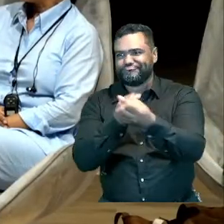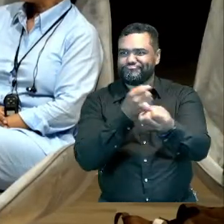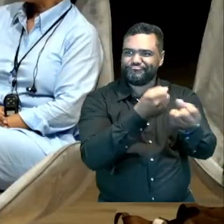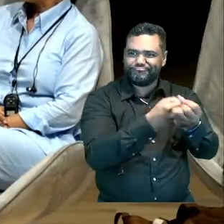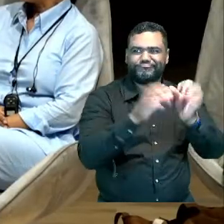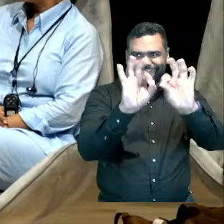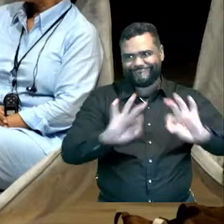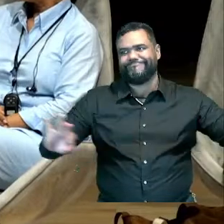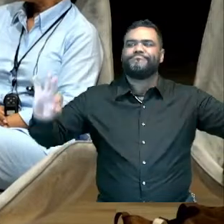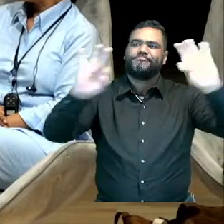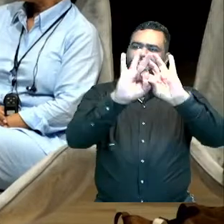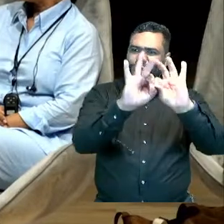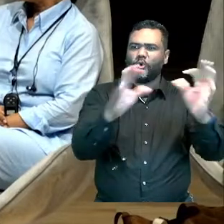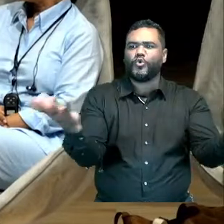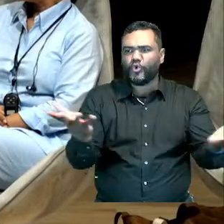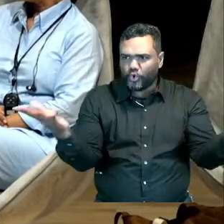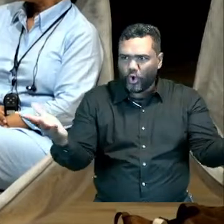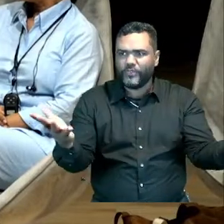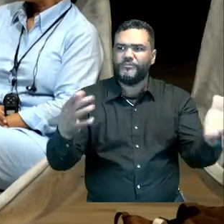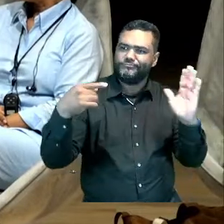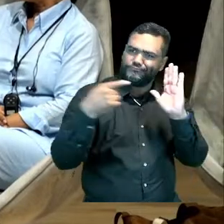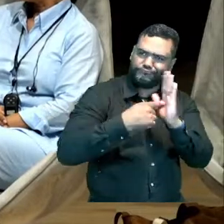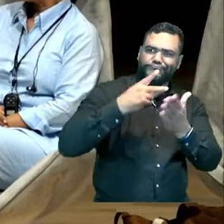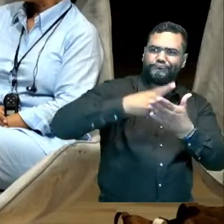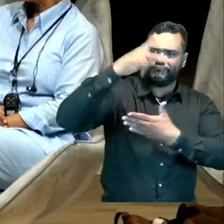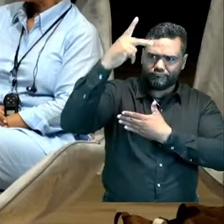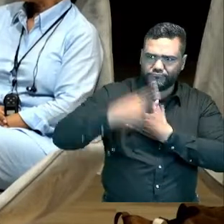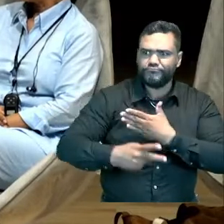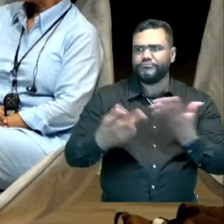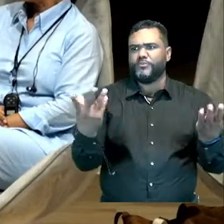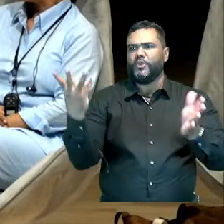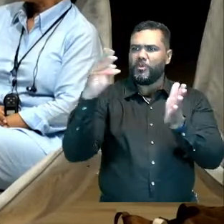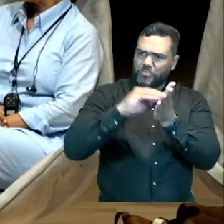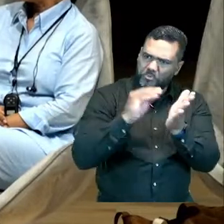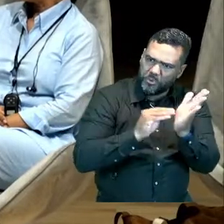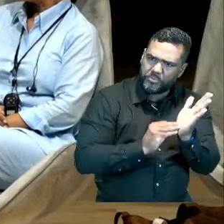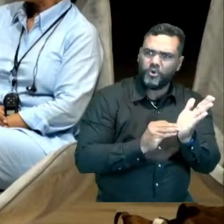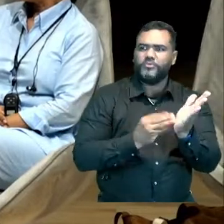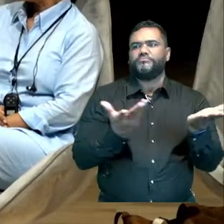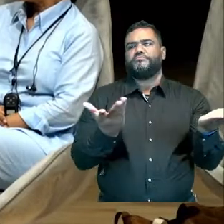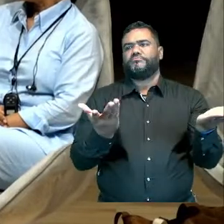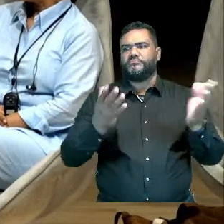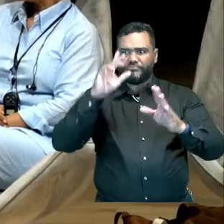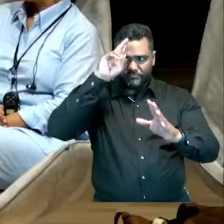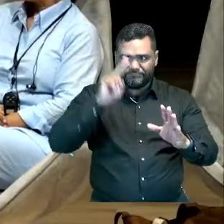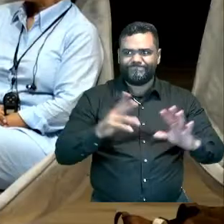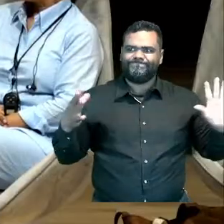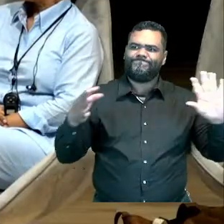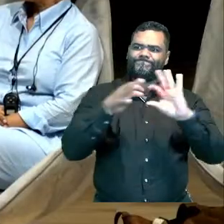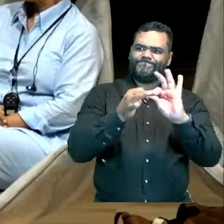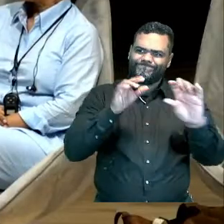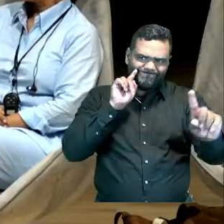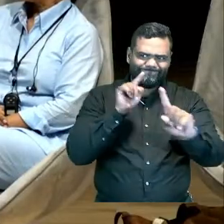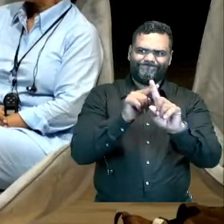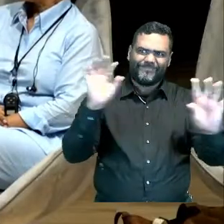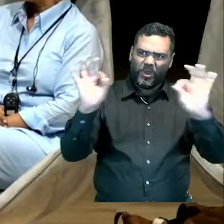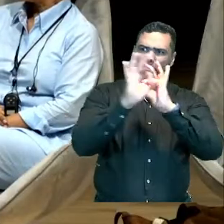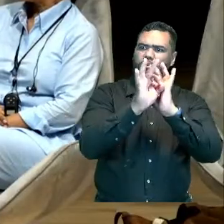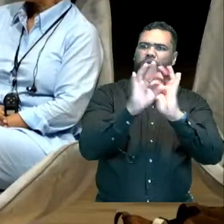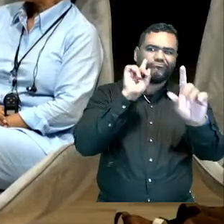development that are the focus for the Association of Caribbean States. But without women in